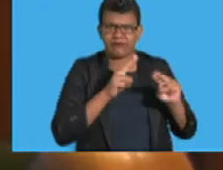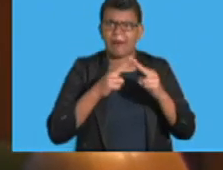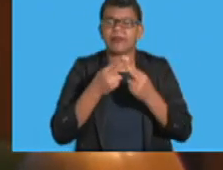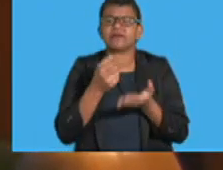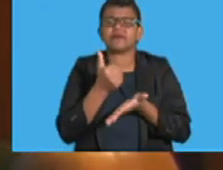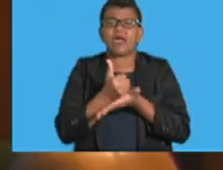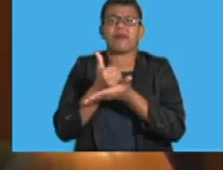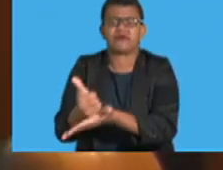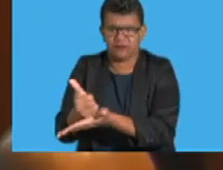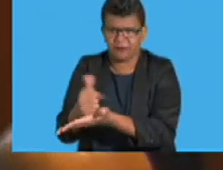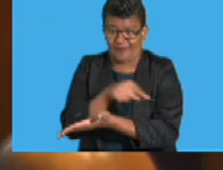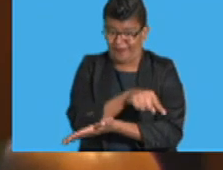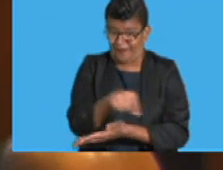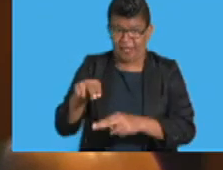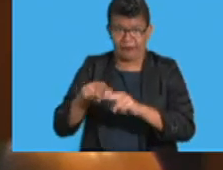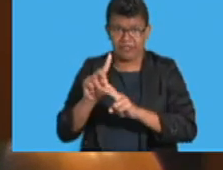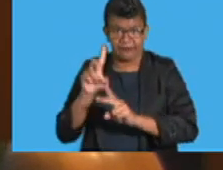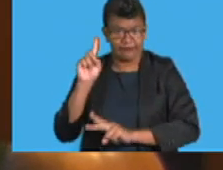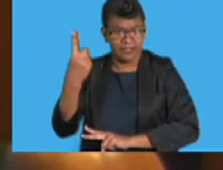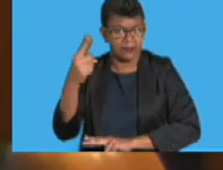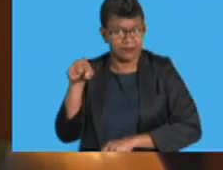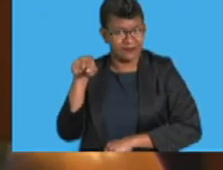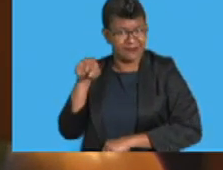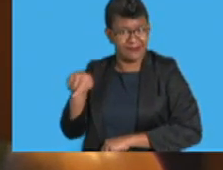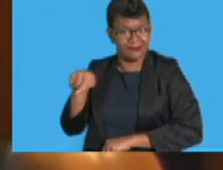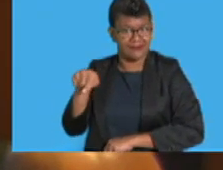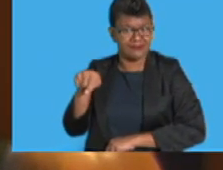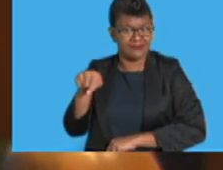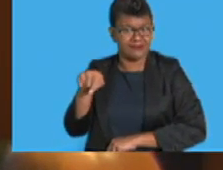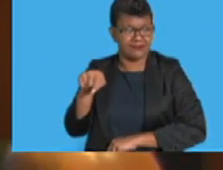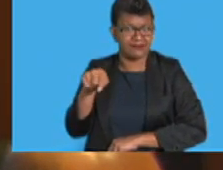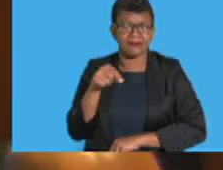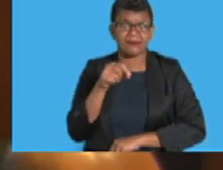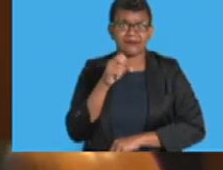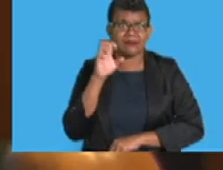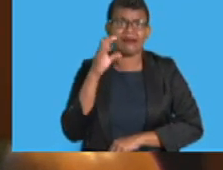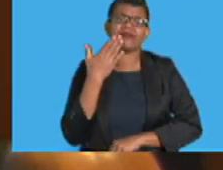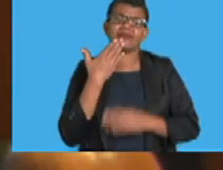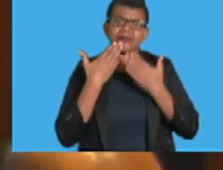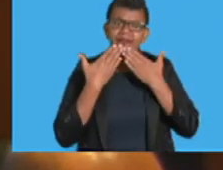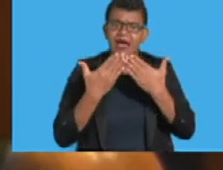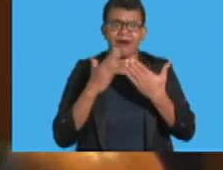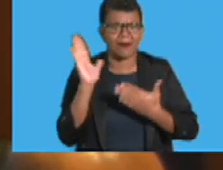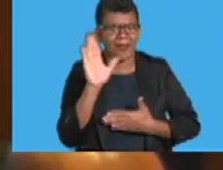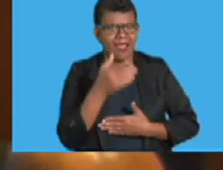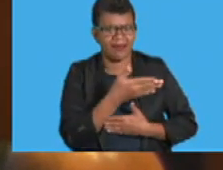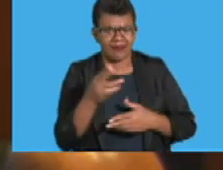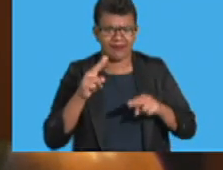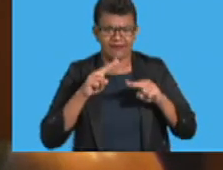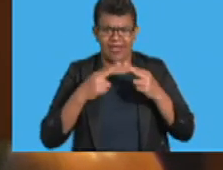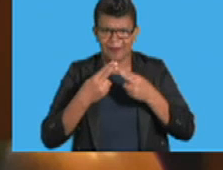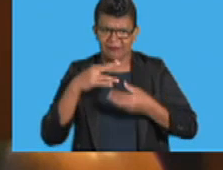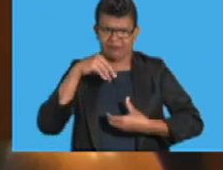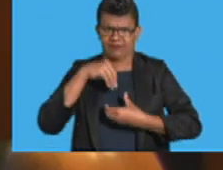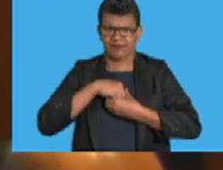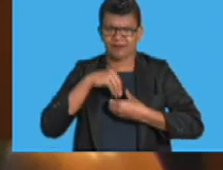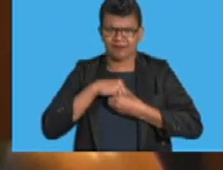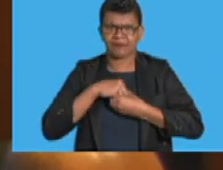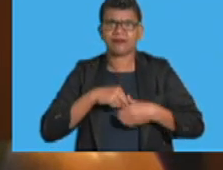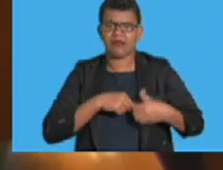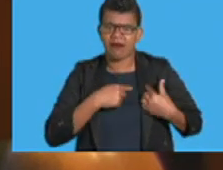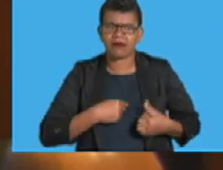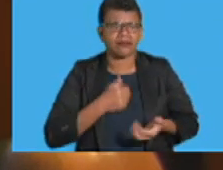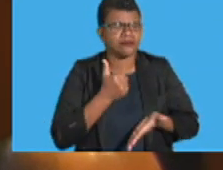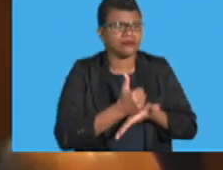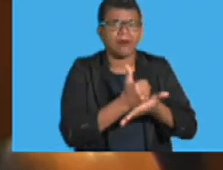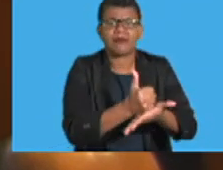First. His last words to me were, "Thank you and goodbye." To his family, I will hold that within my heart, a very supportive family member who cherished